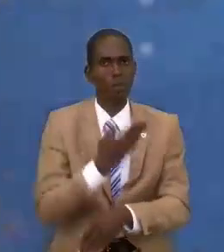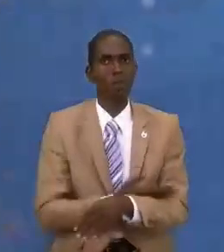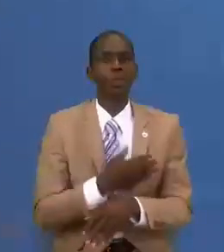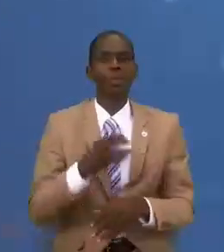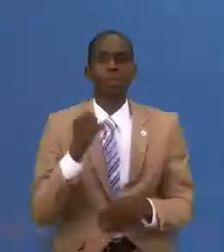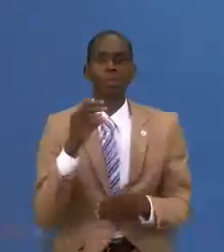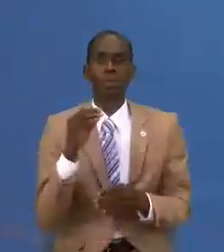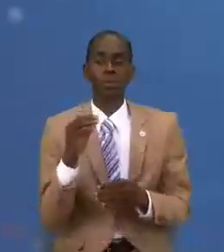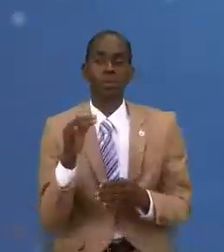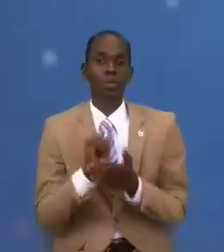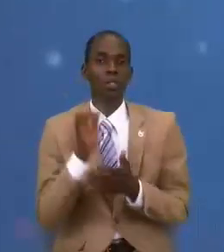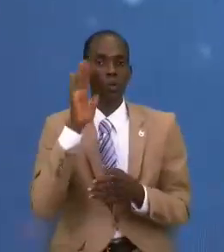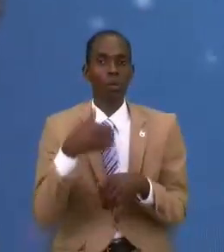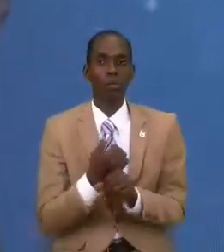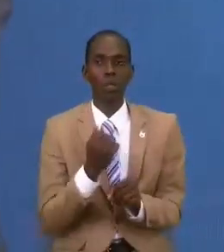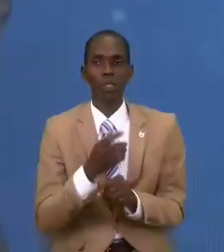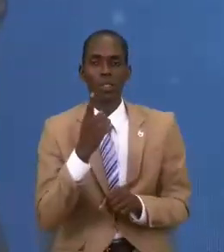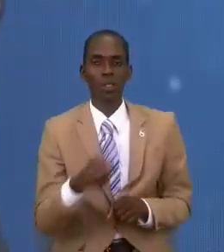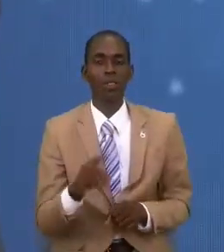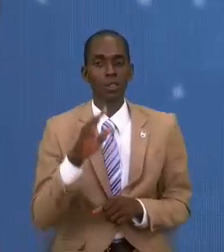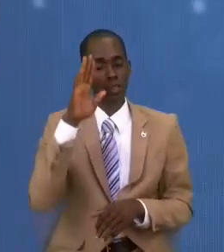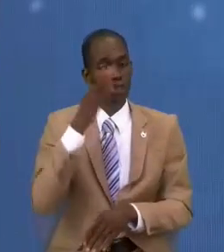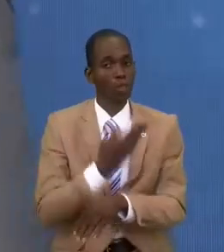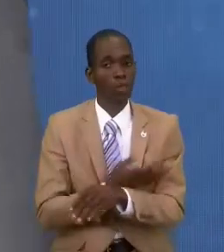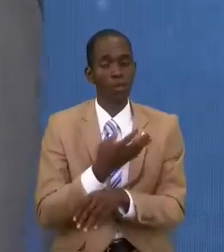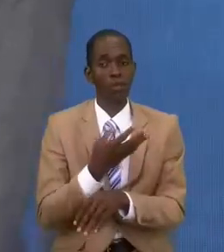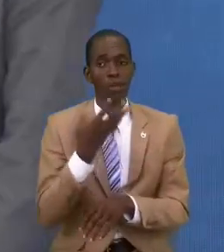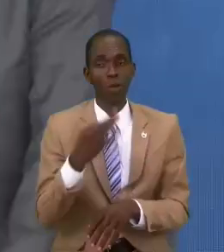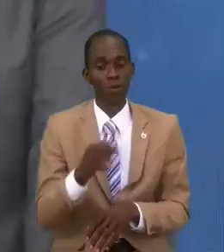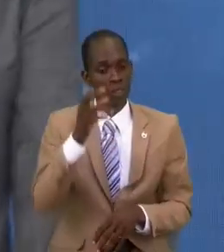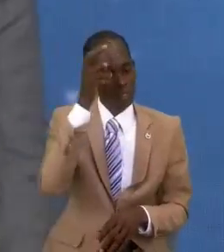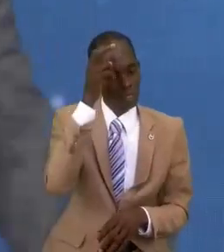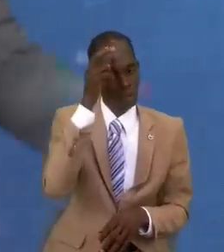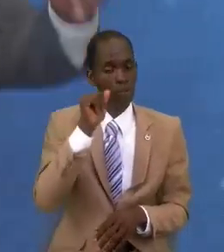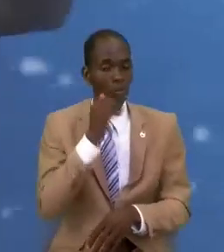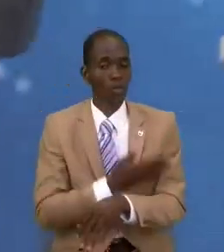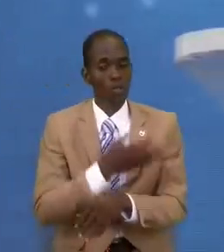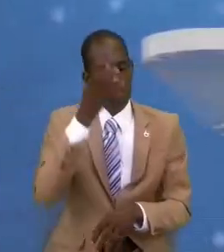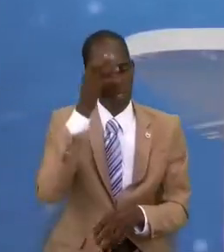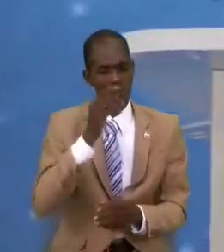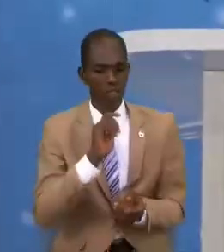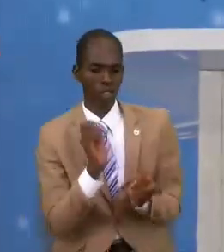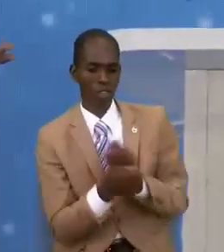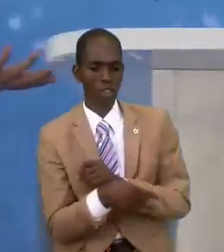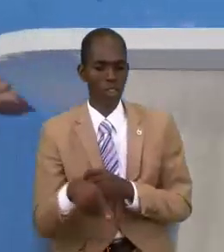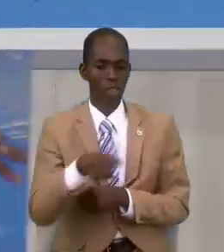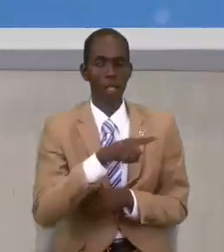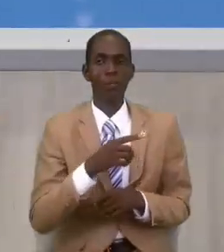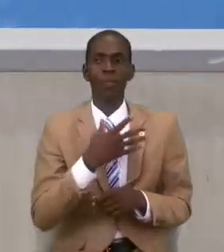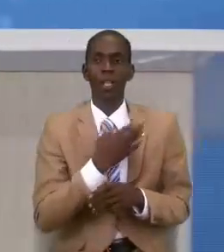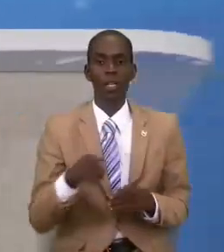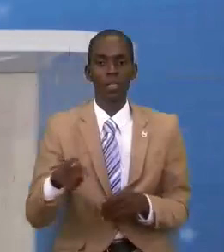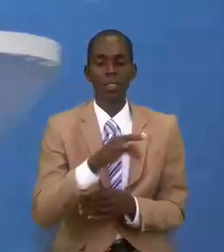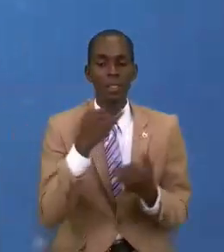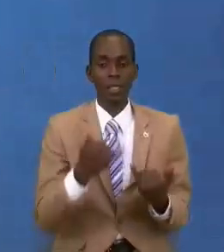daughters of the devil, he'll turn them around, convert their lives, and become sons and daughters of the Almighty God. And then all